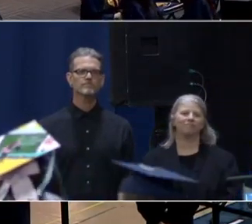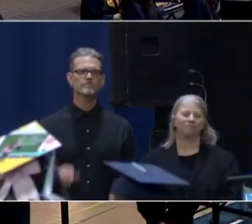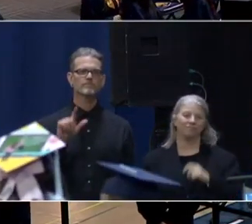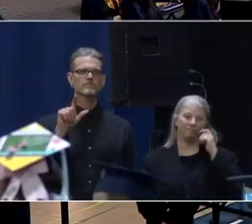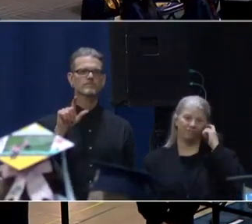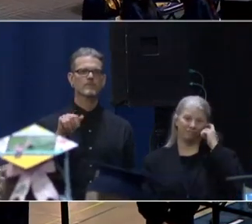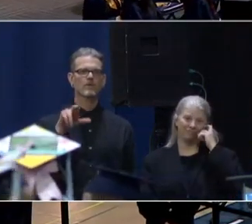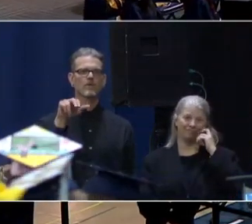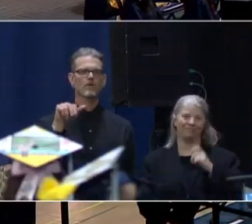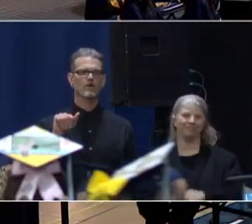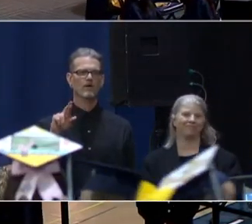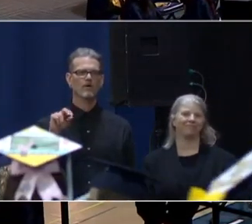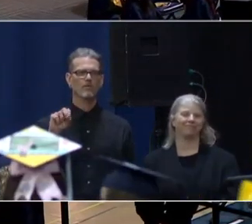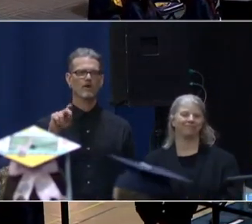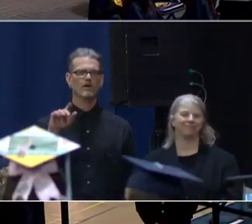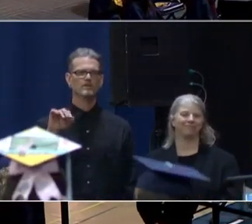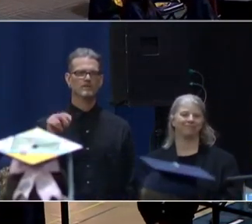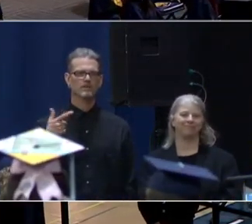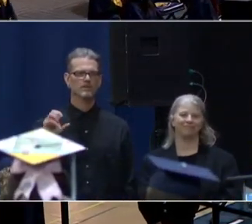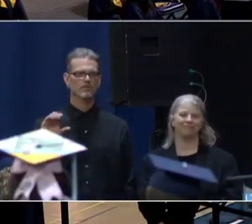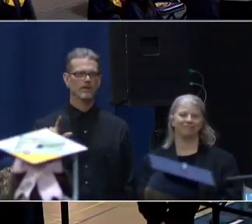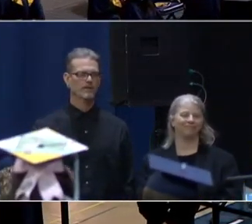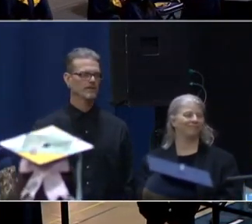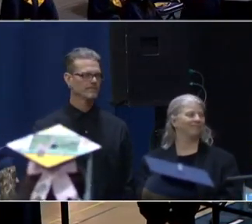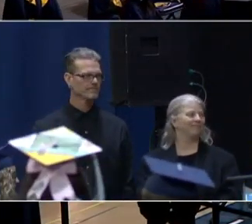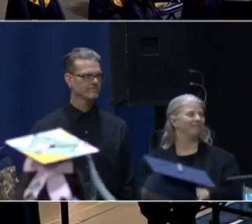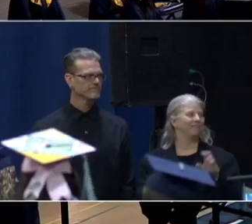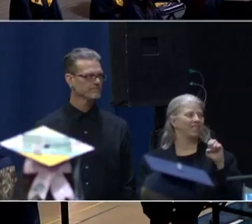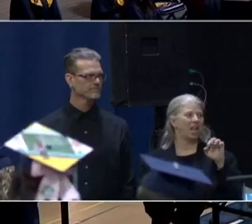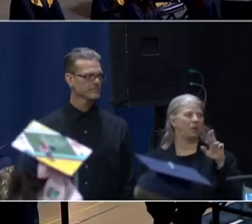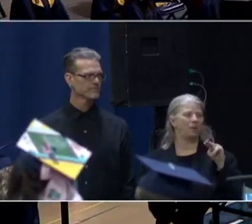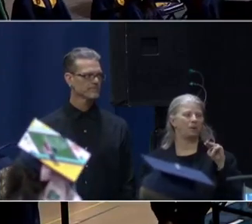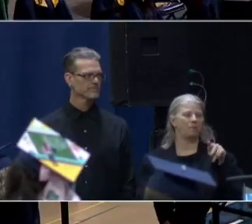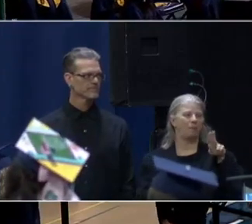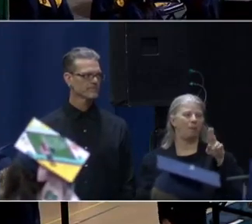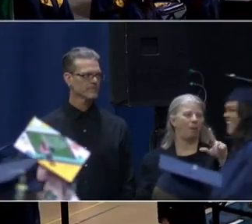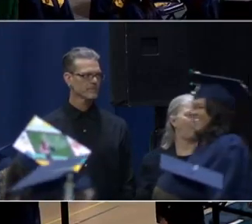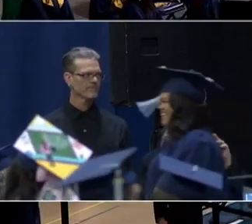Laura Rosling, cum laude. Aaron Coleman.